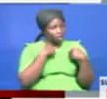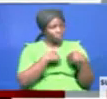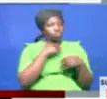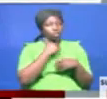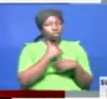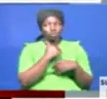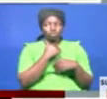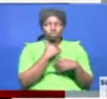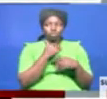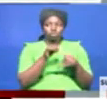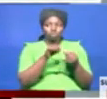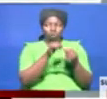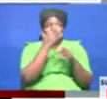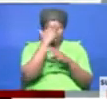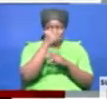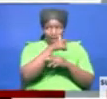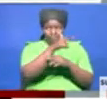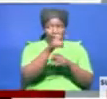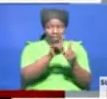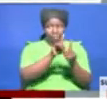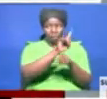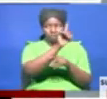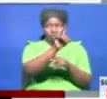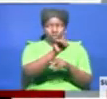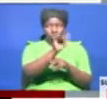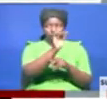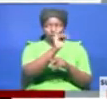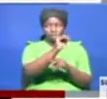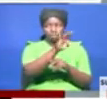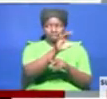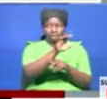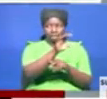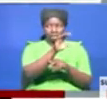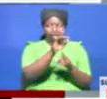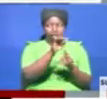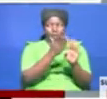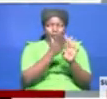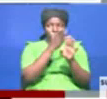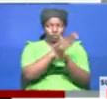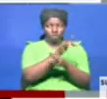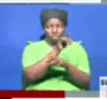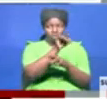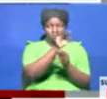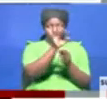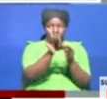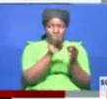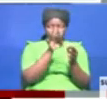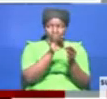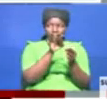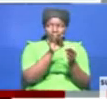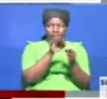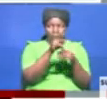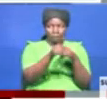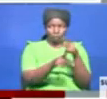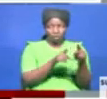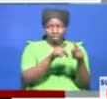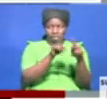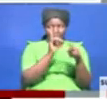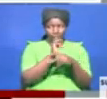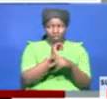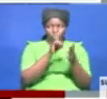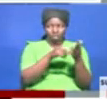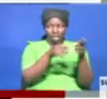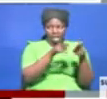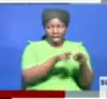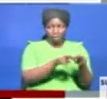media, we put this question forth to IEBC well before this particular process began. So what happens was that